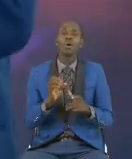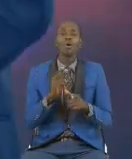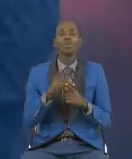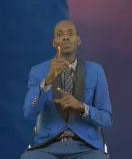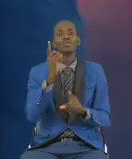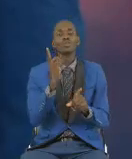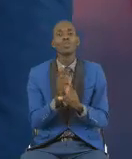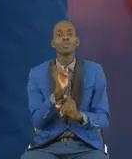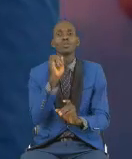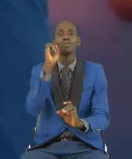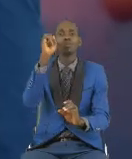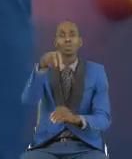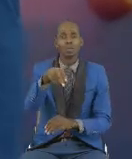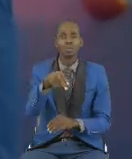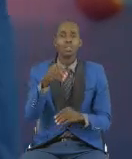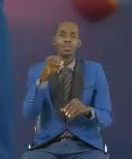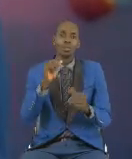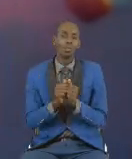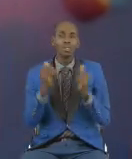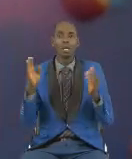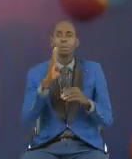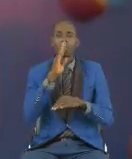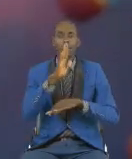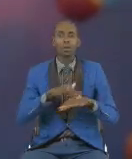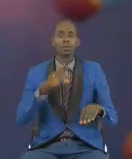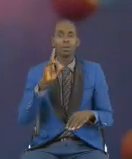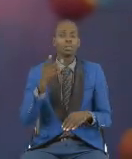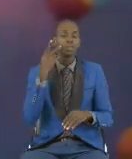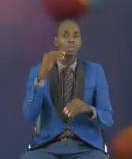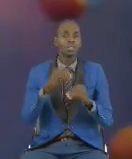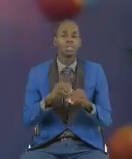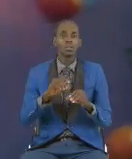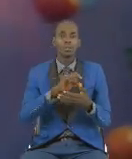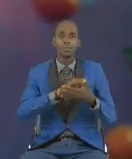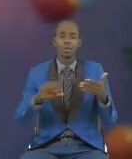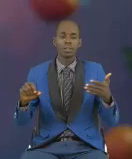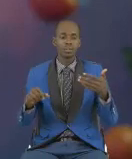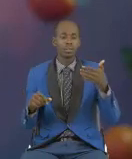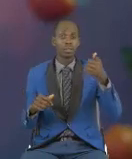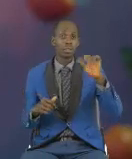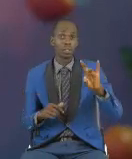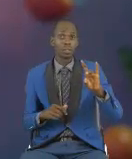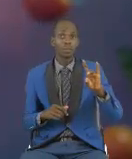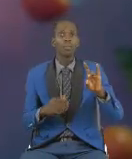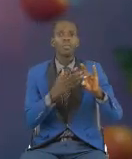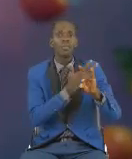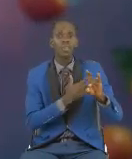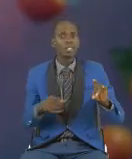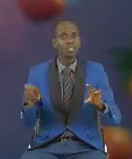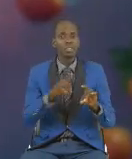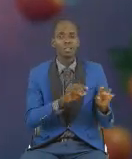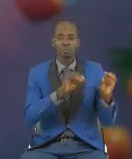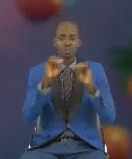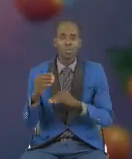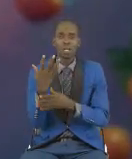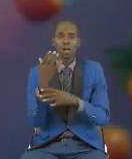without being called. But look at verse 18. In verse 18, and they laid their hands on the